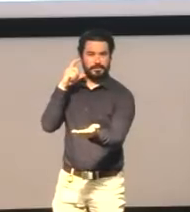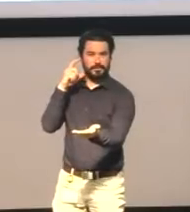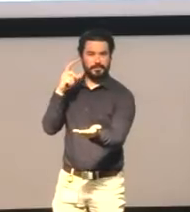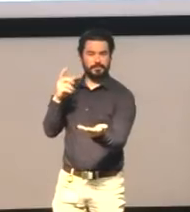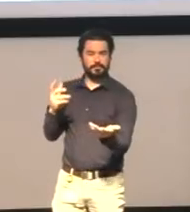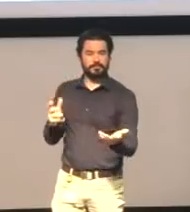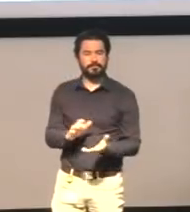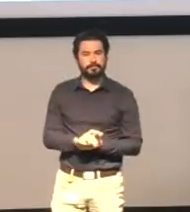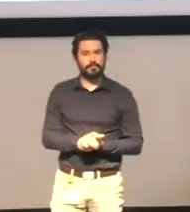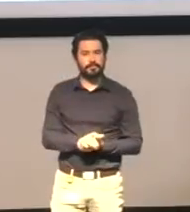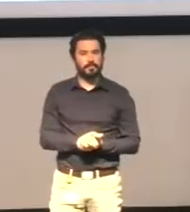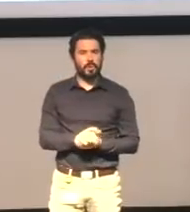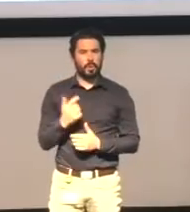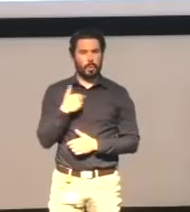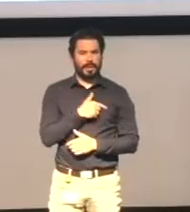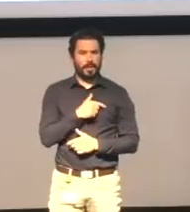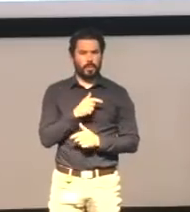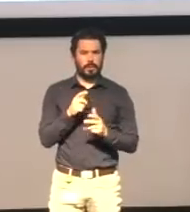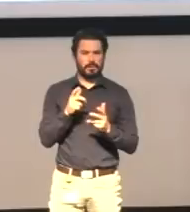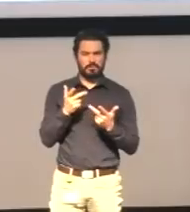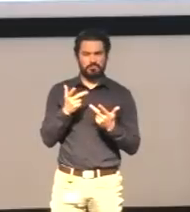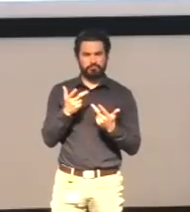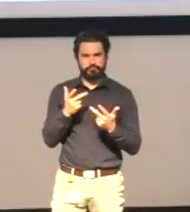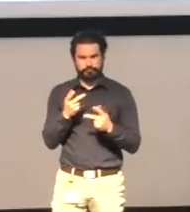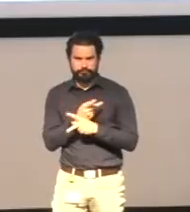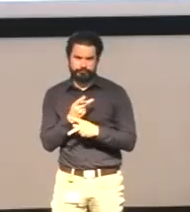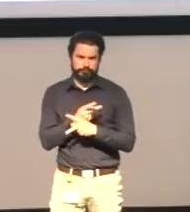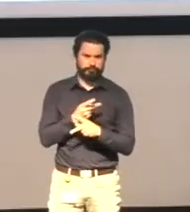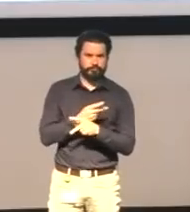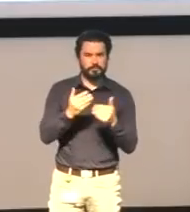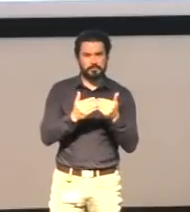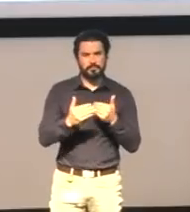the facilities, but we'll continue to look at that as we go forward.